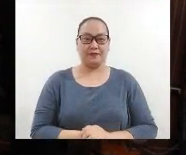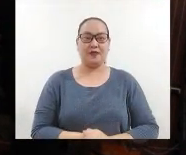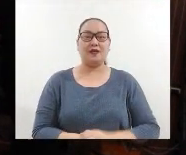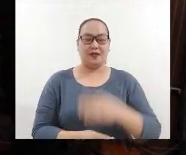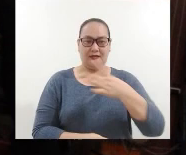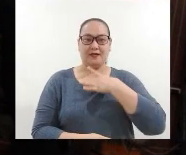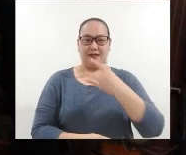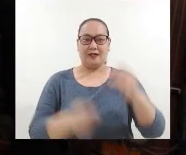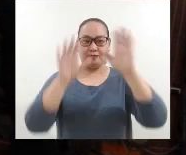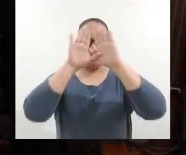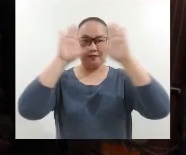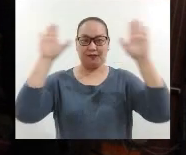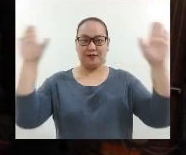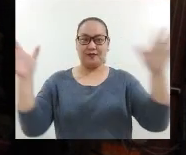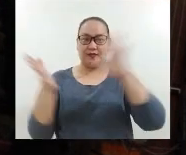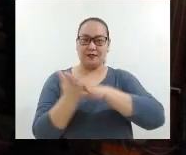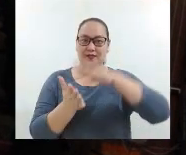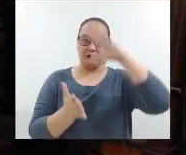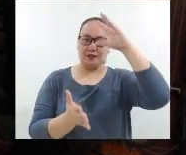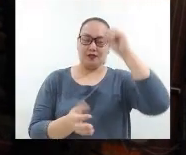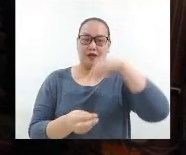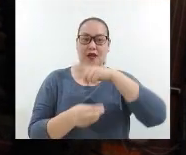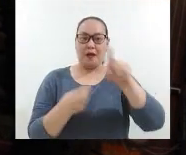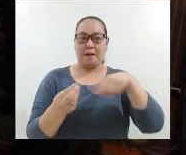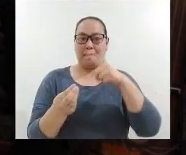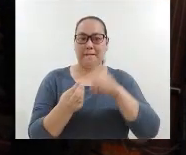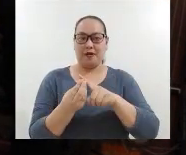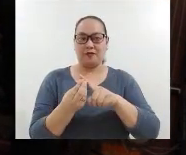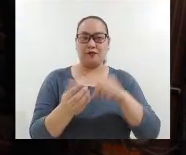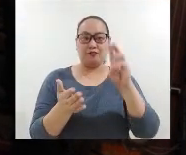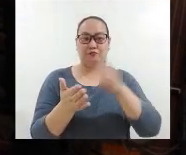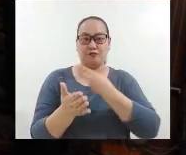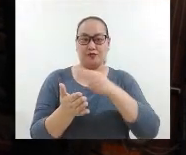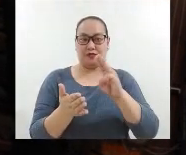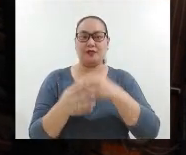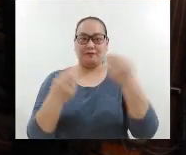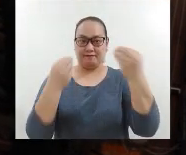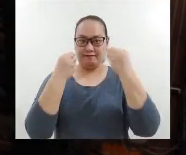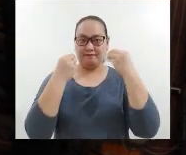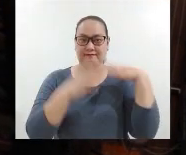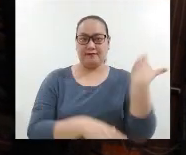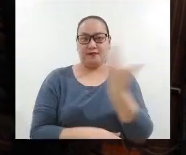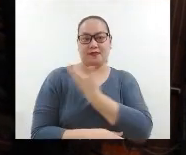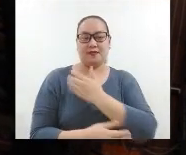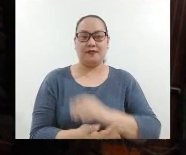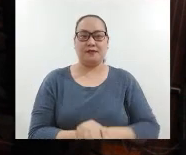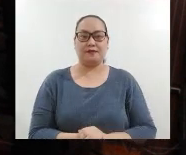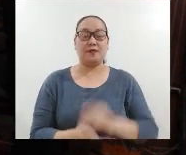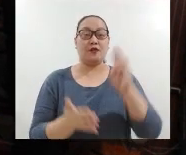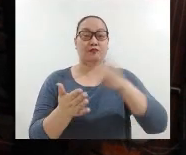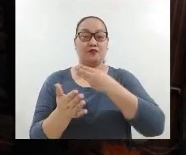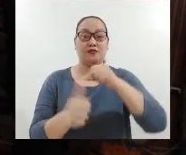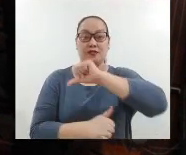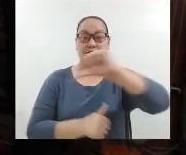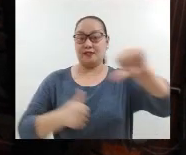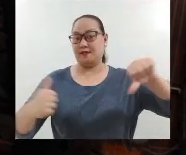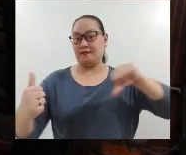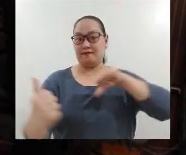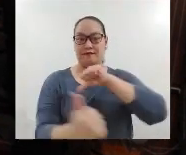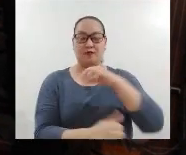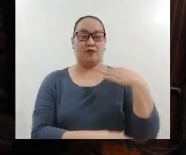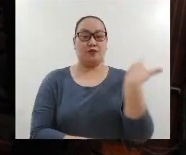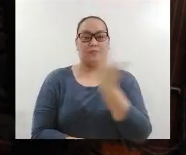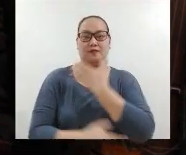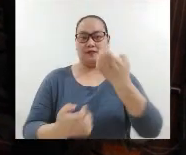naming palawakin ang aming kaalaman sa mundo ng musika. Can you tell us something about music? Music is everywhere. We have